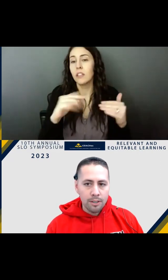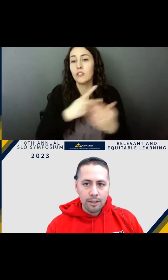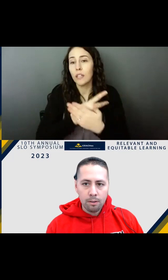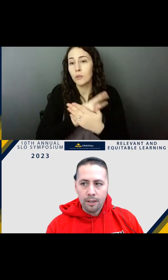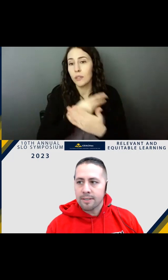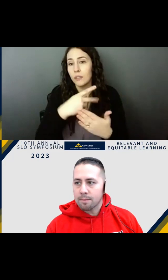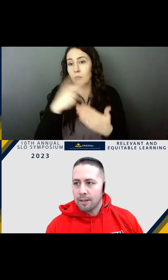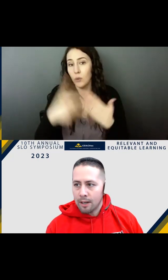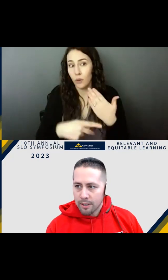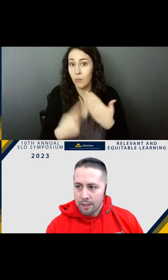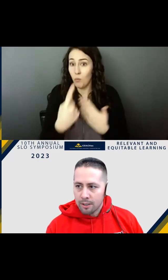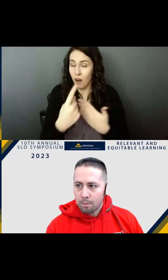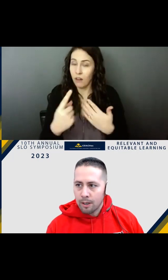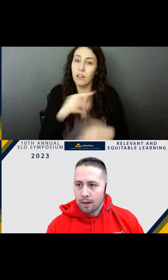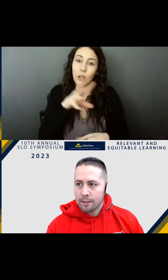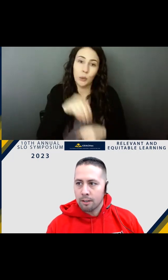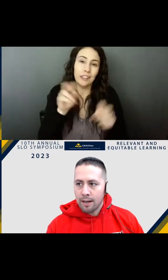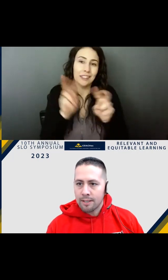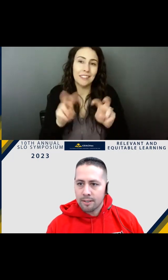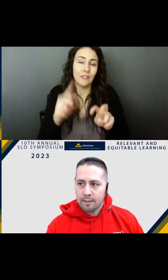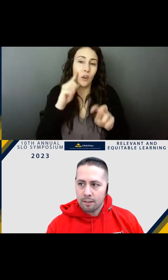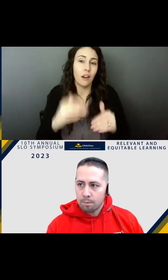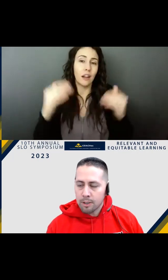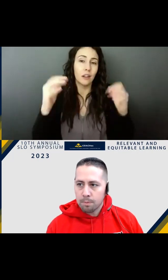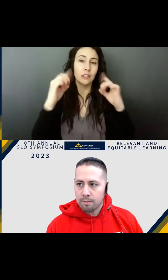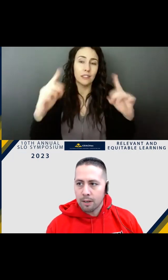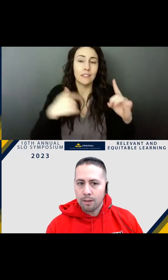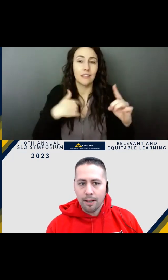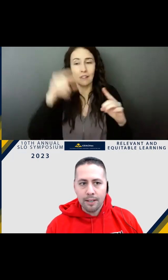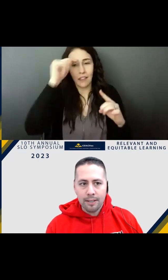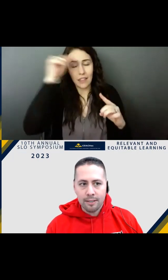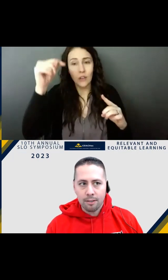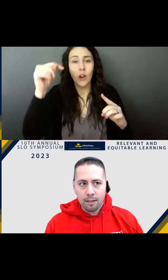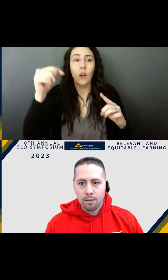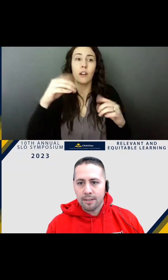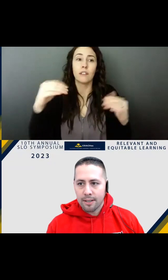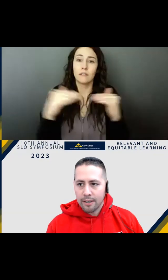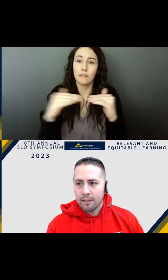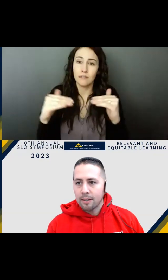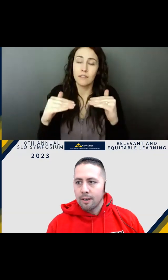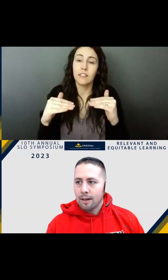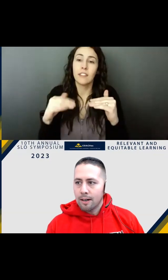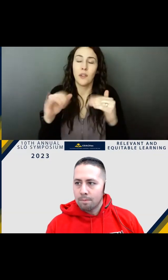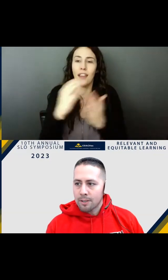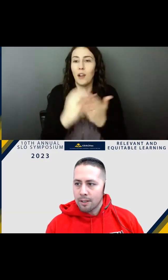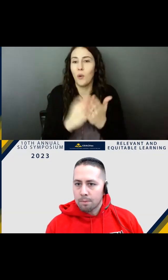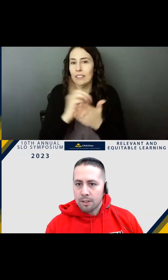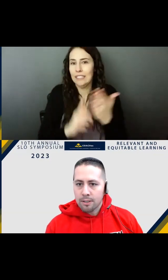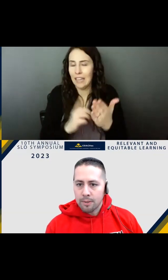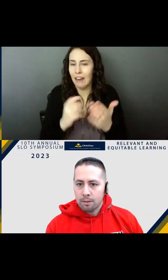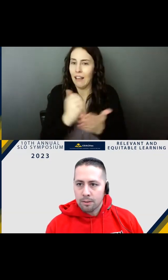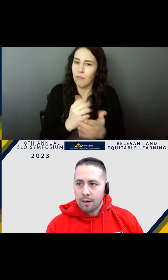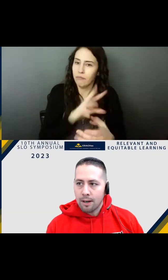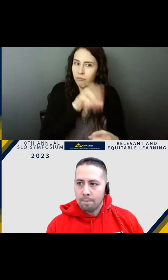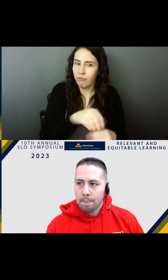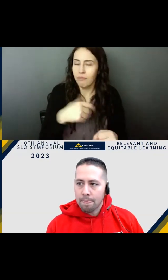one of which included assessment and higher education, where I theorized and centered principles of equity mindedness into that course design, which I hope to share